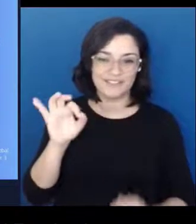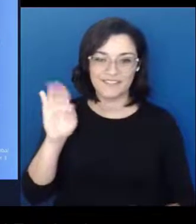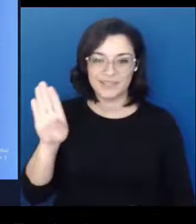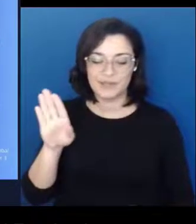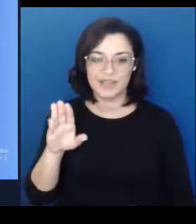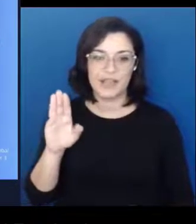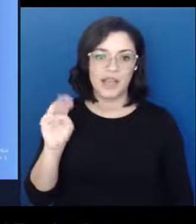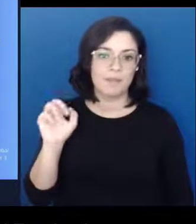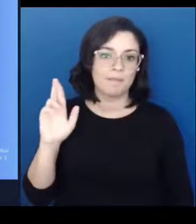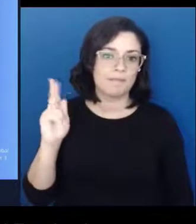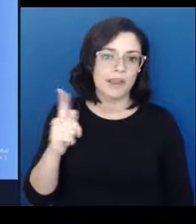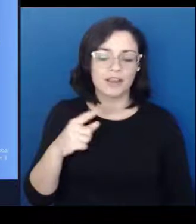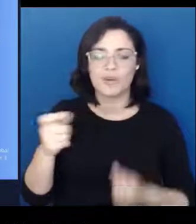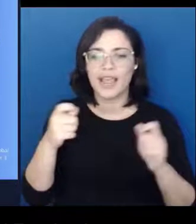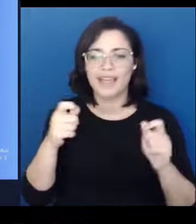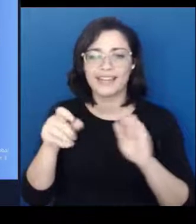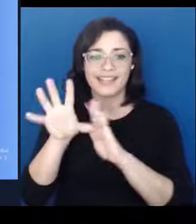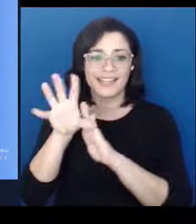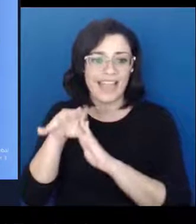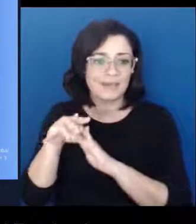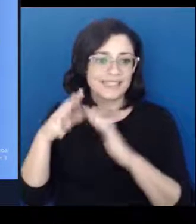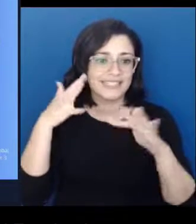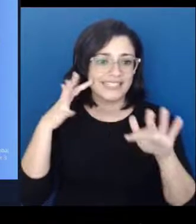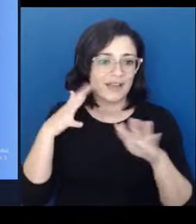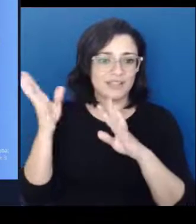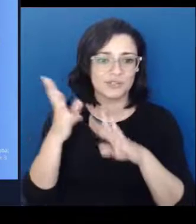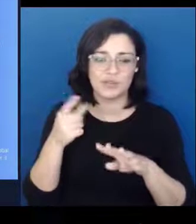one-man show behind the scenes, and we could not have done